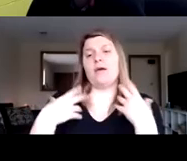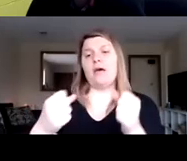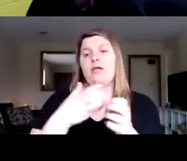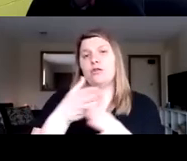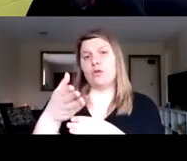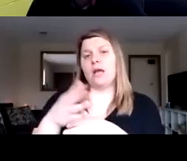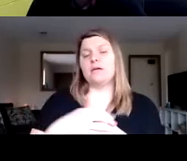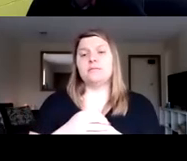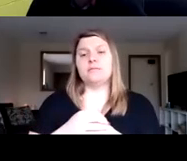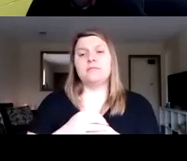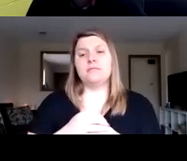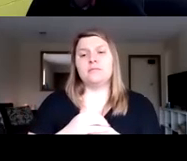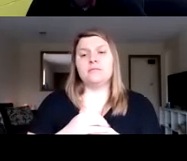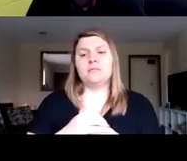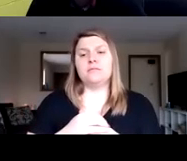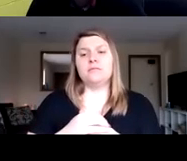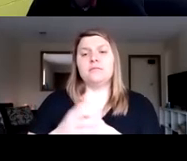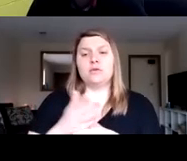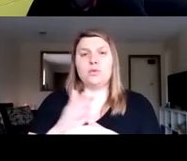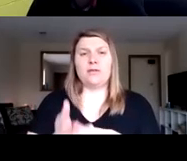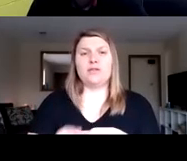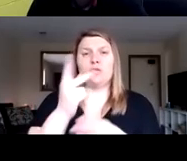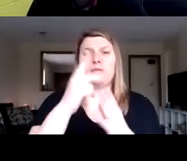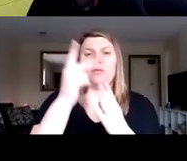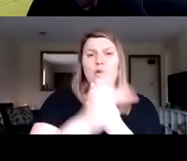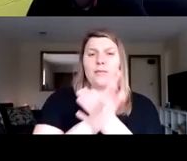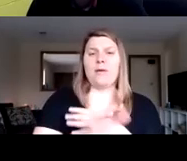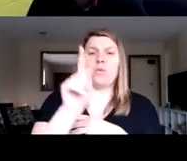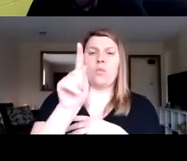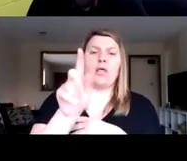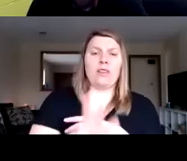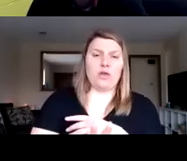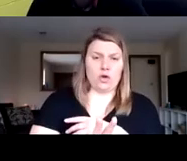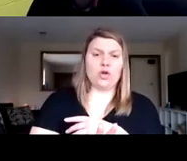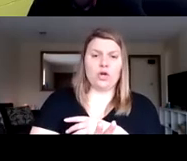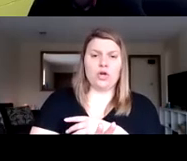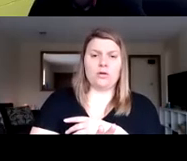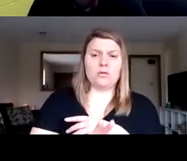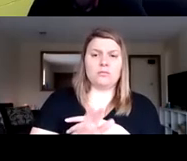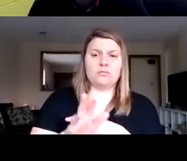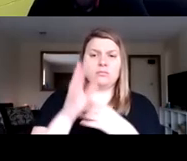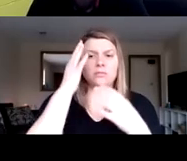And so between the two programs, about a third of the residents elected to participate in the Global Health